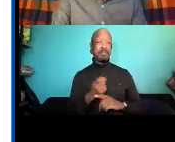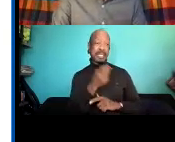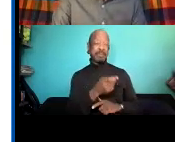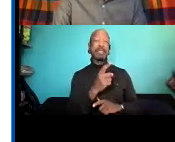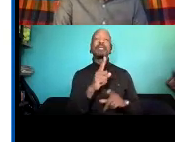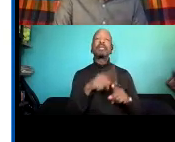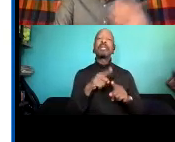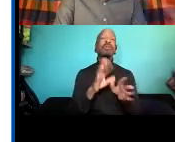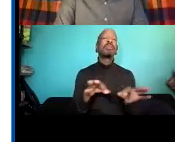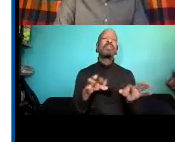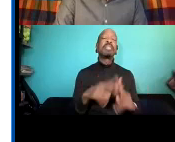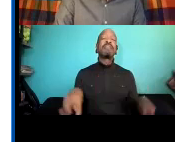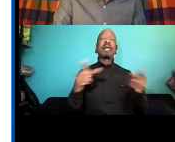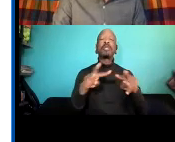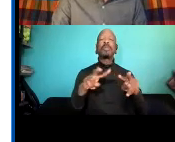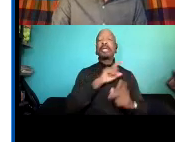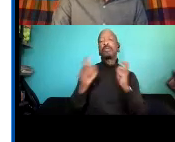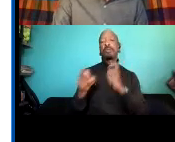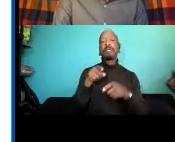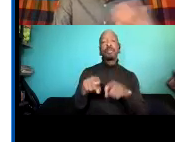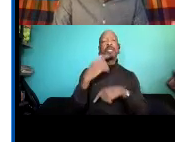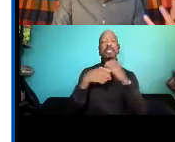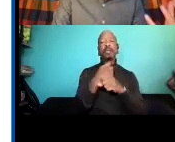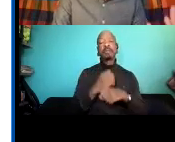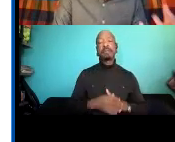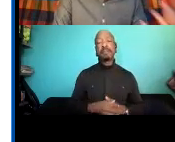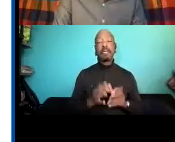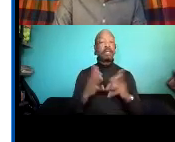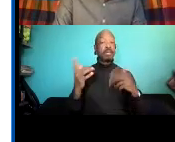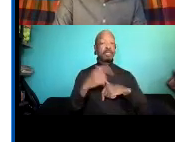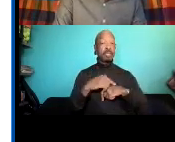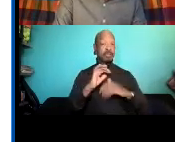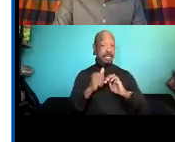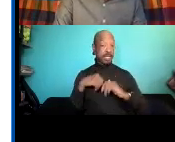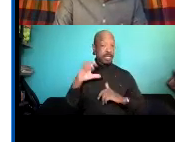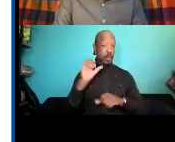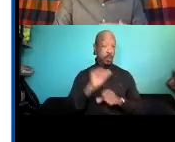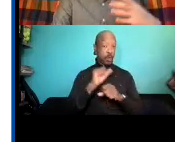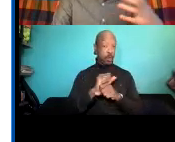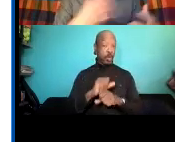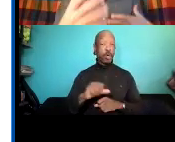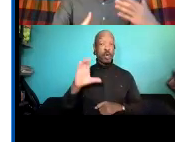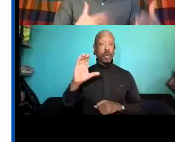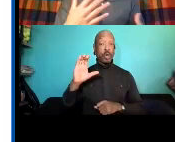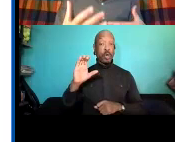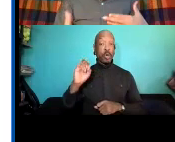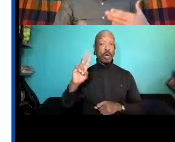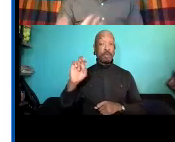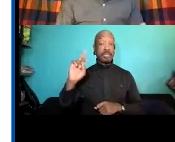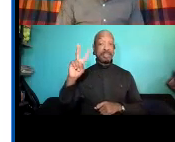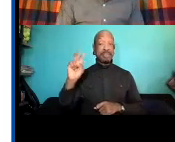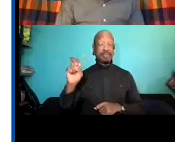they contributed over the year. And a lot of times the way that worker cooperatives will define